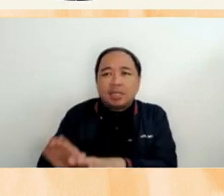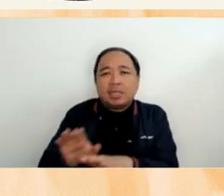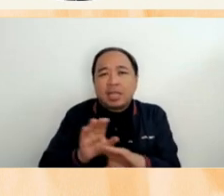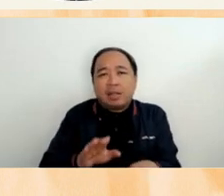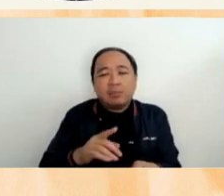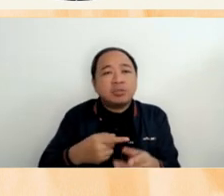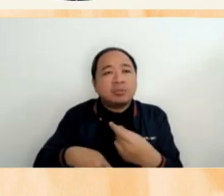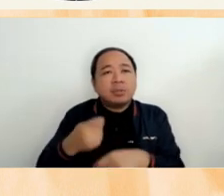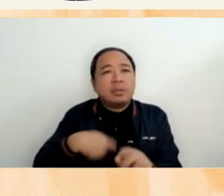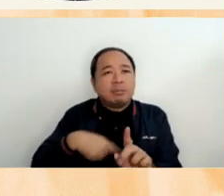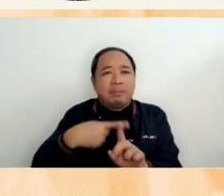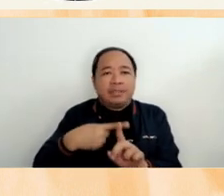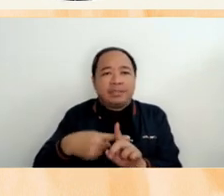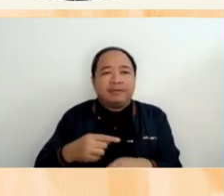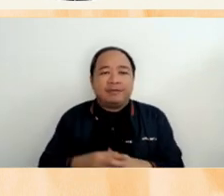positive way.